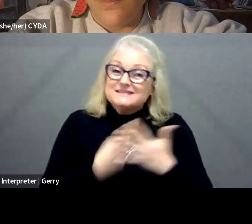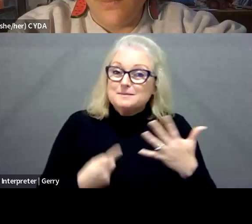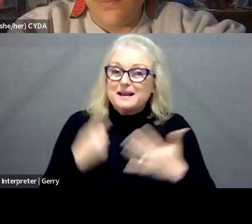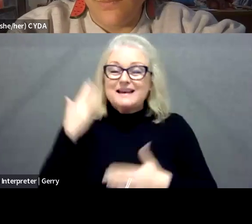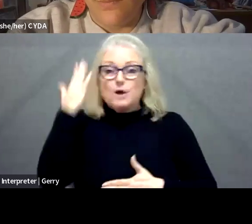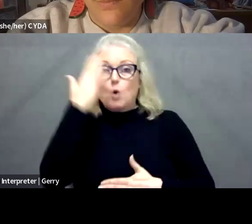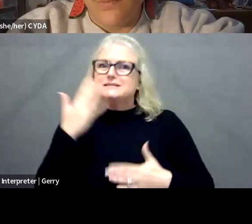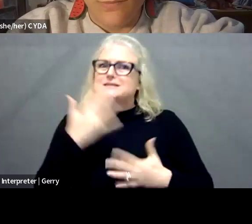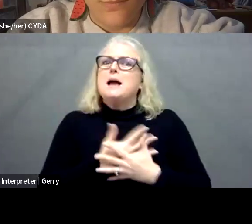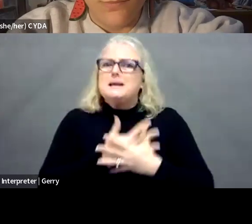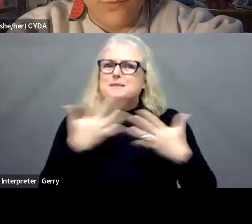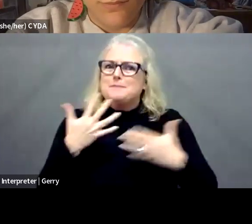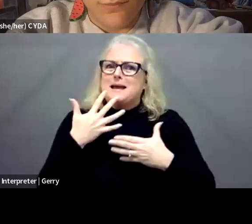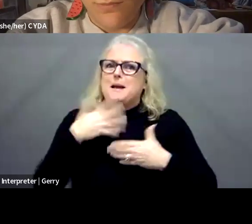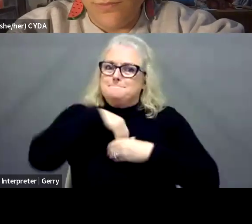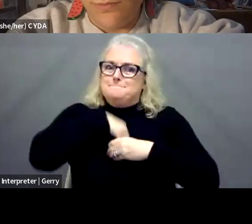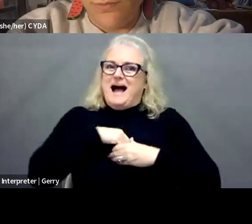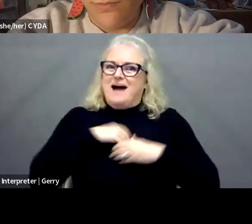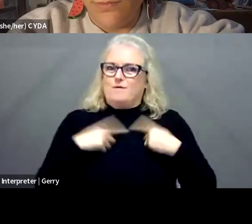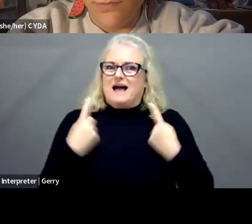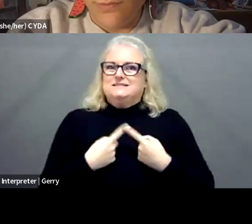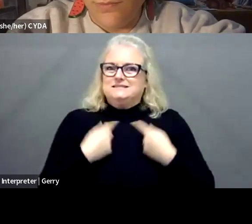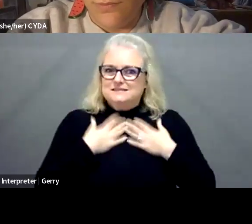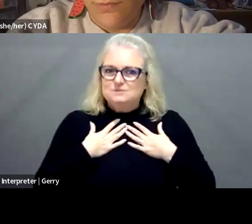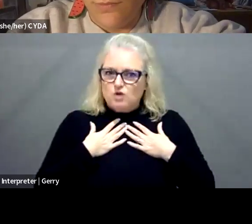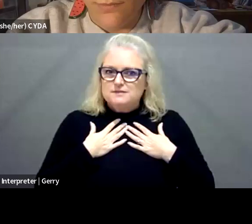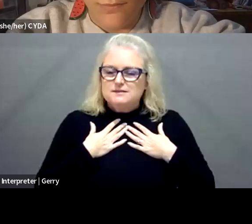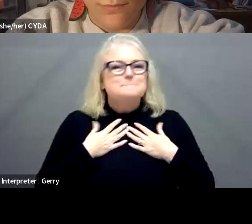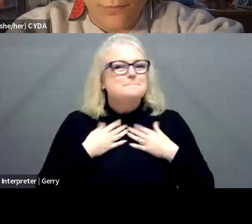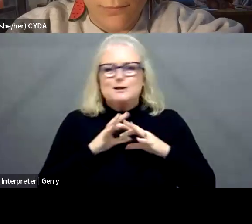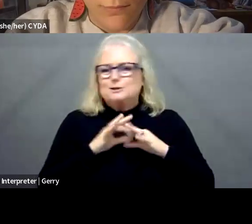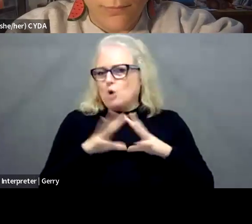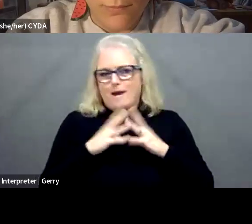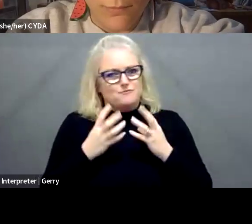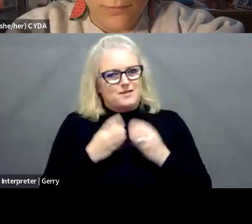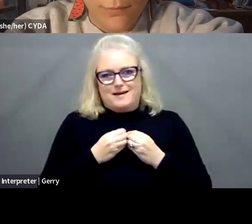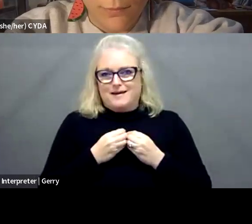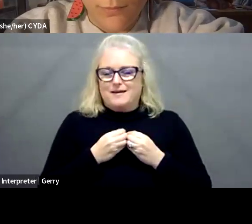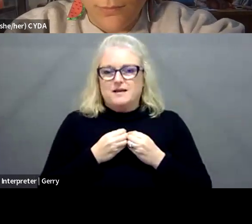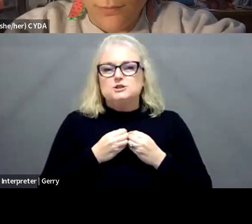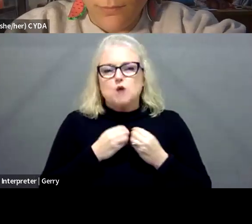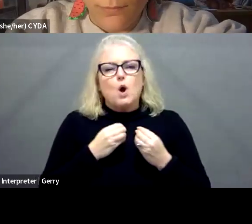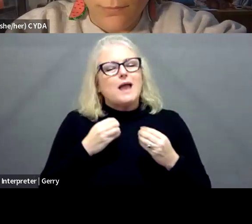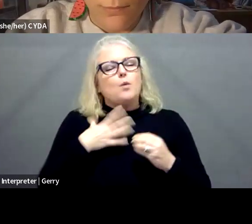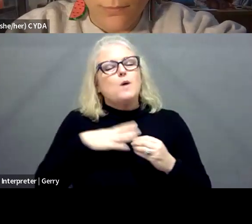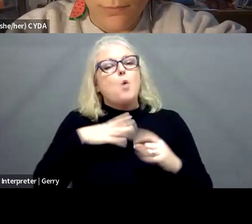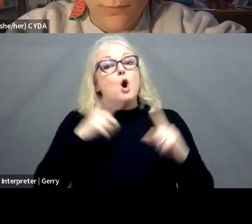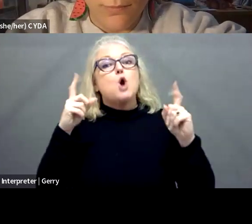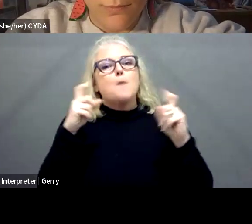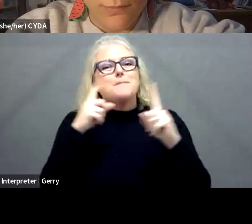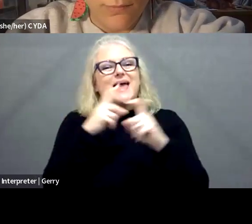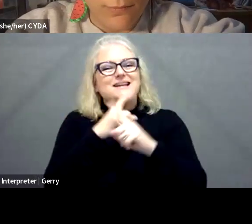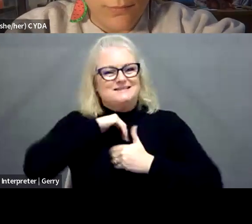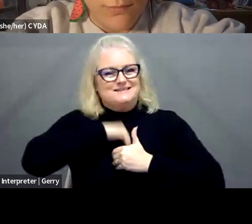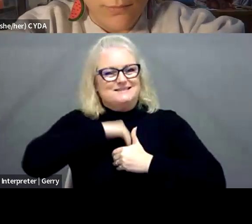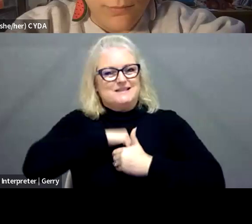are, but it's not everything. And I think that kind of complexity and that nuance for characters is really important. And then for